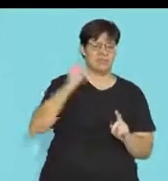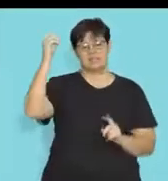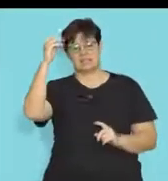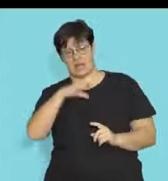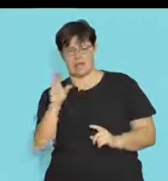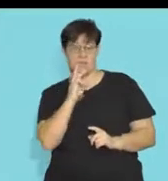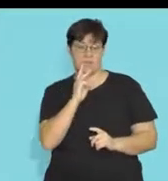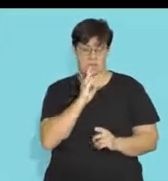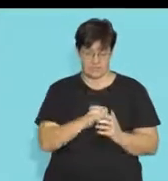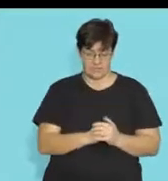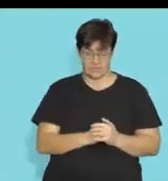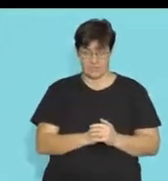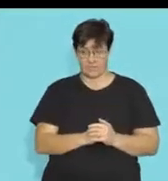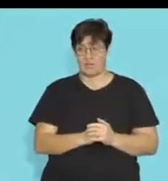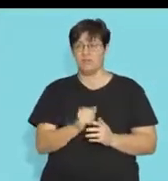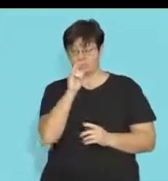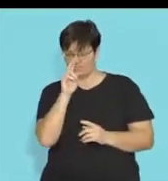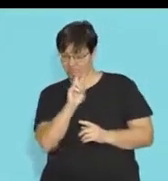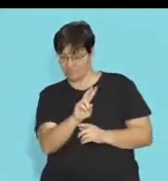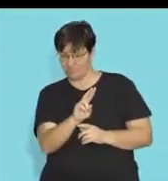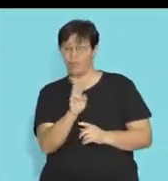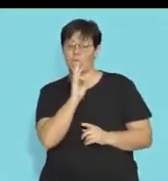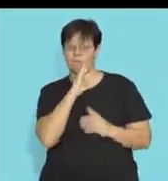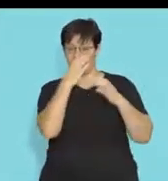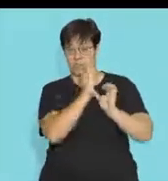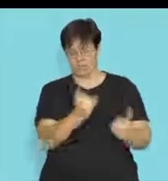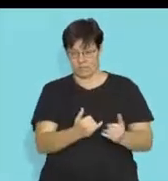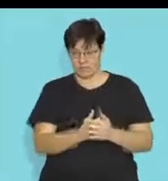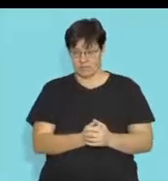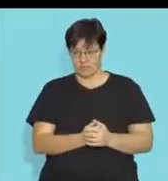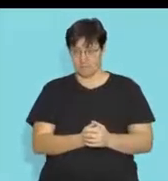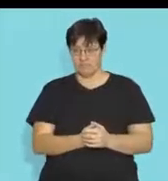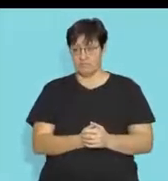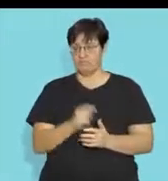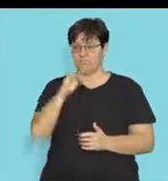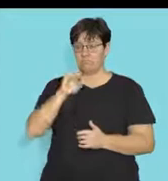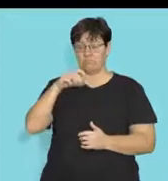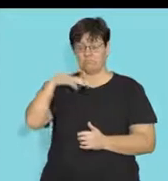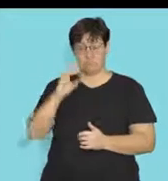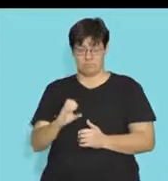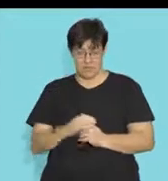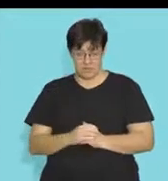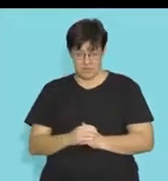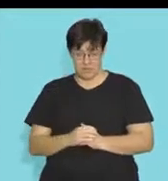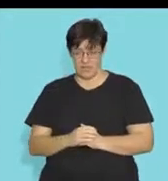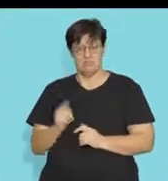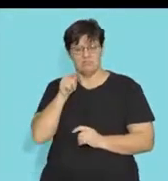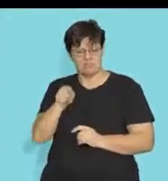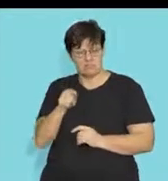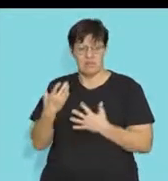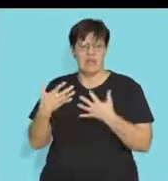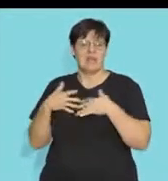temperature, sunlight, and water. And we're going to spend some time looking at water today. We're going to look at the biotic components and